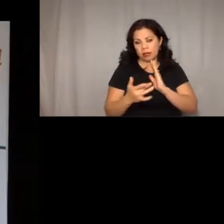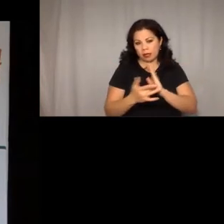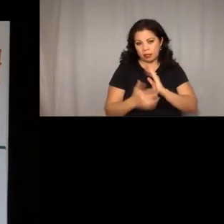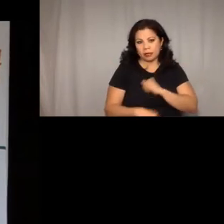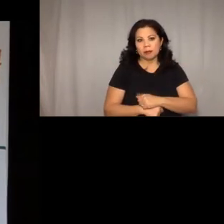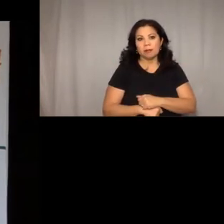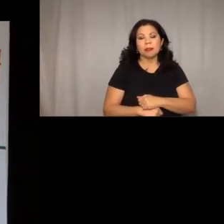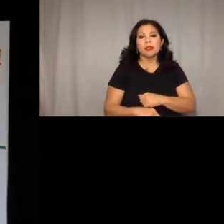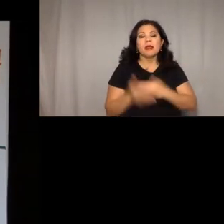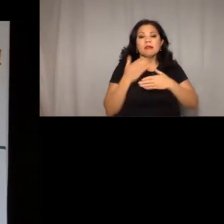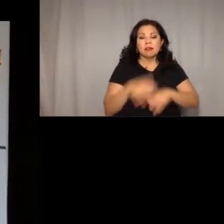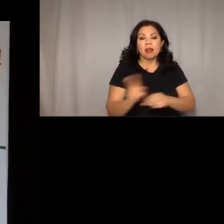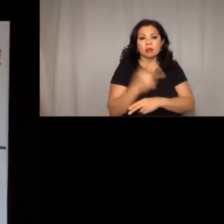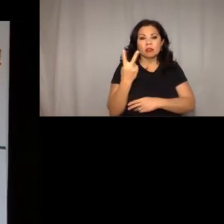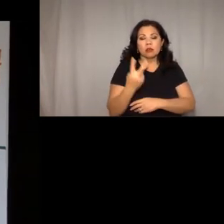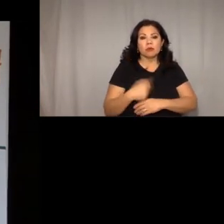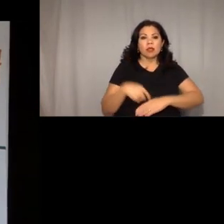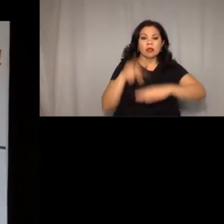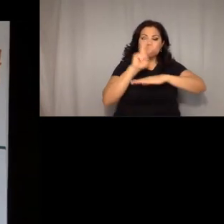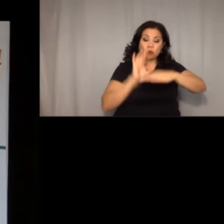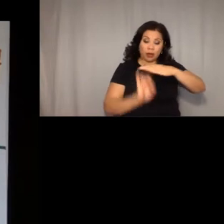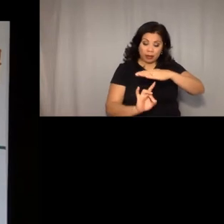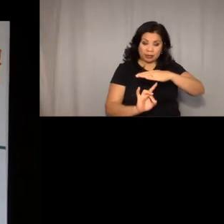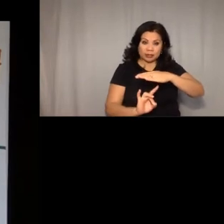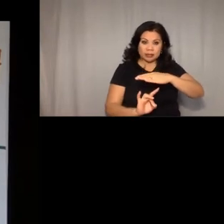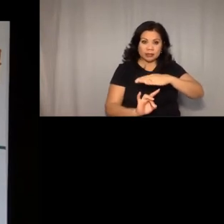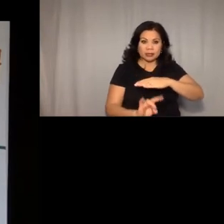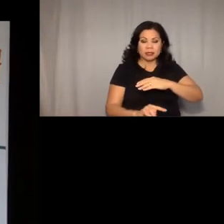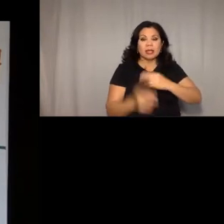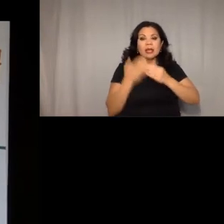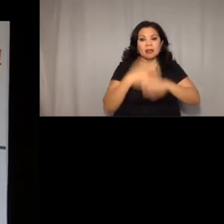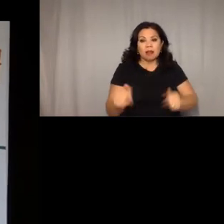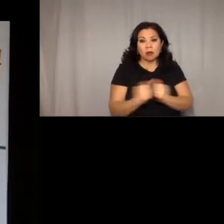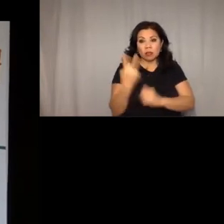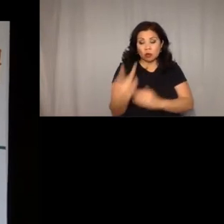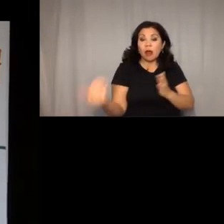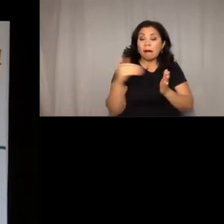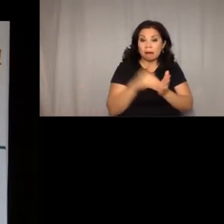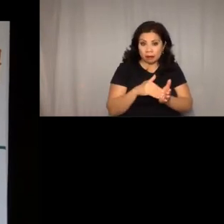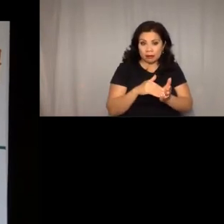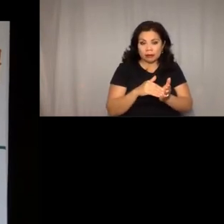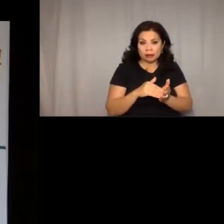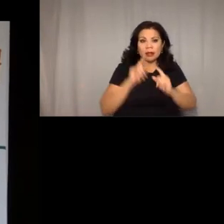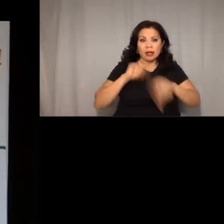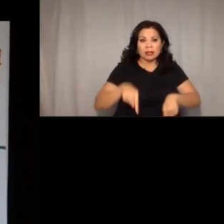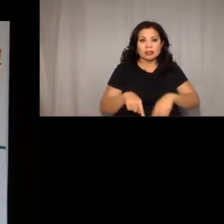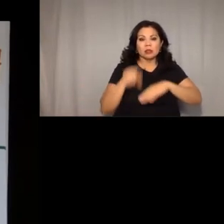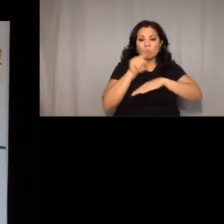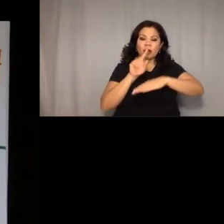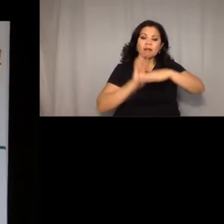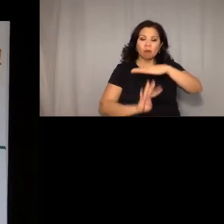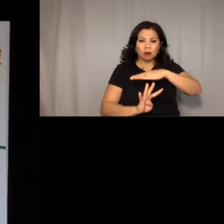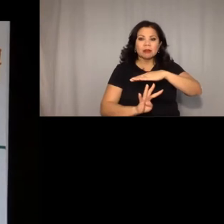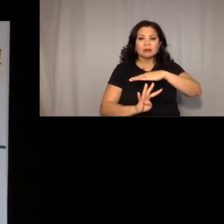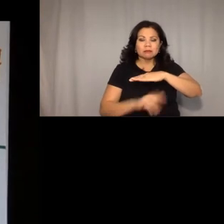If you divided by 2, you would have had 2/8. Divided by 2 again, you would have gotten